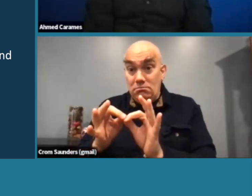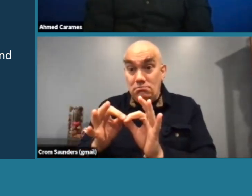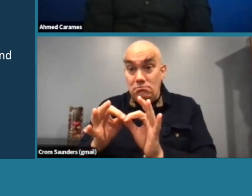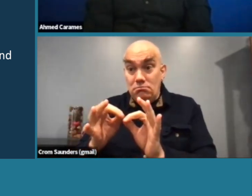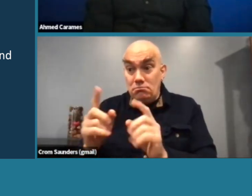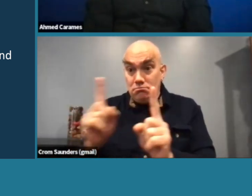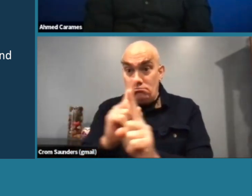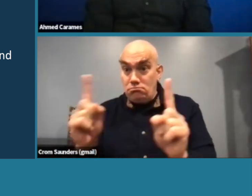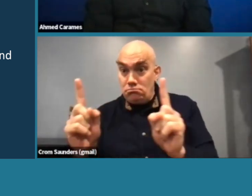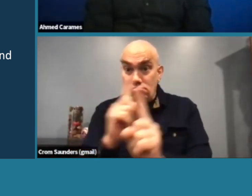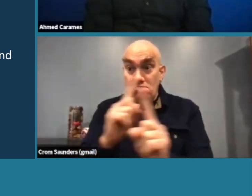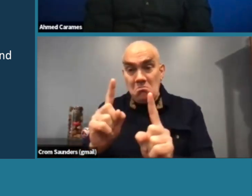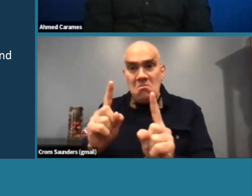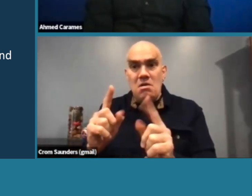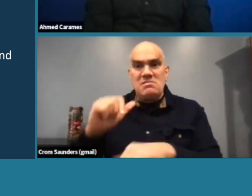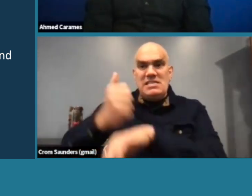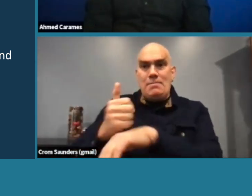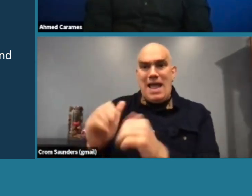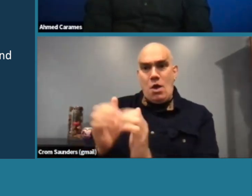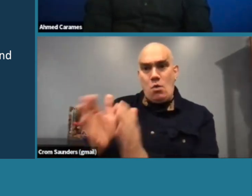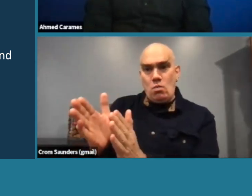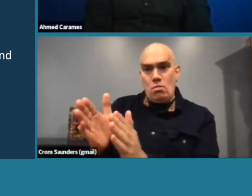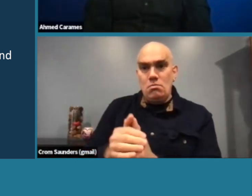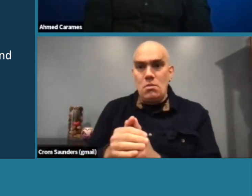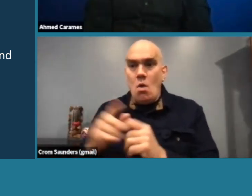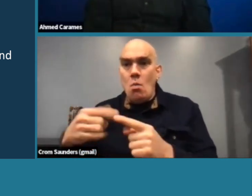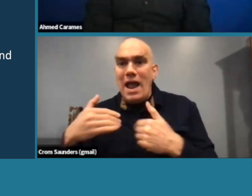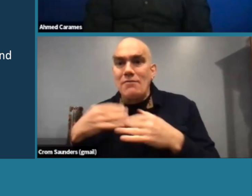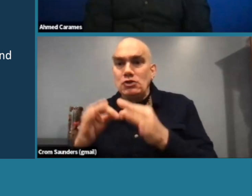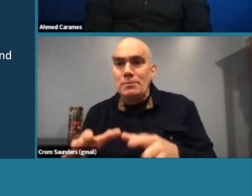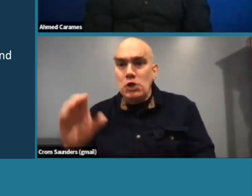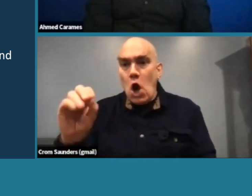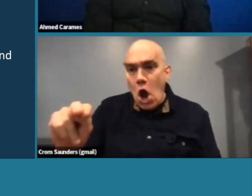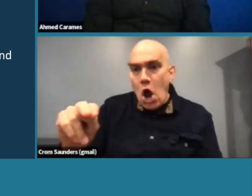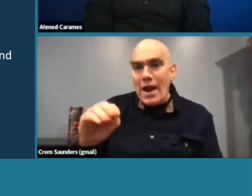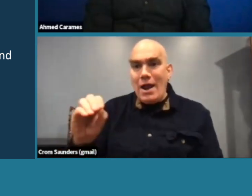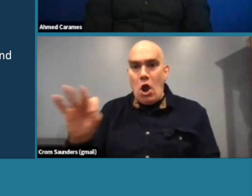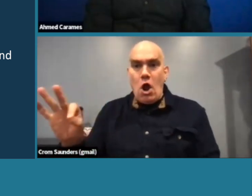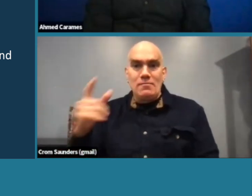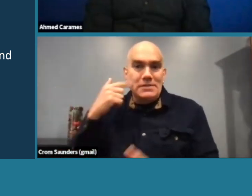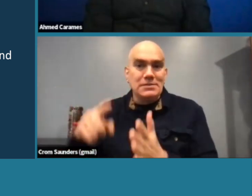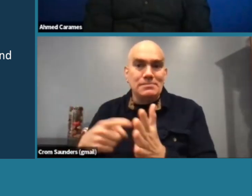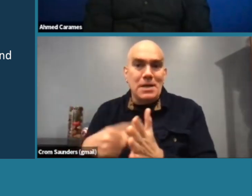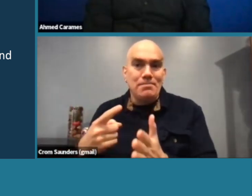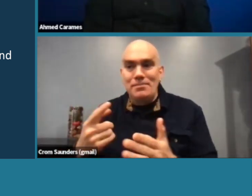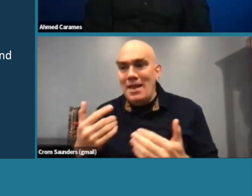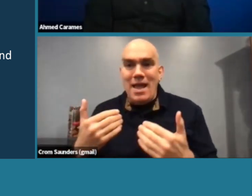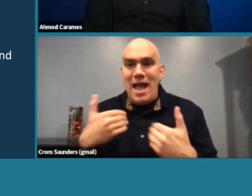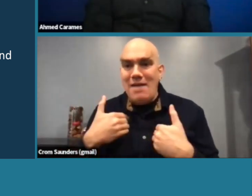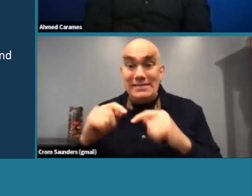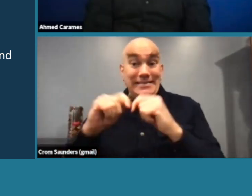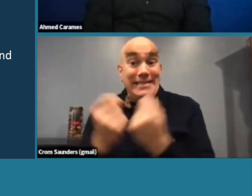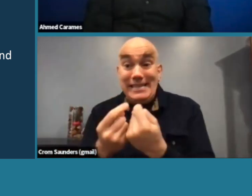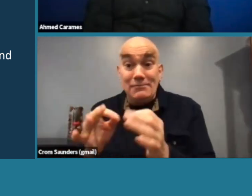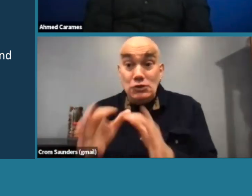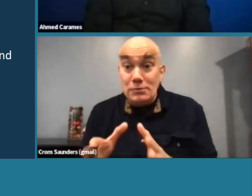Sometimes the interpreters may need to move to match what's happening on stage. So we also provide feedback on that. It's called blocking. And